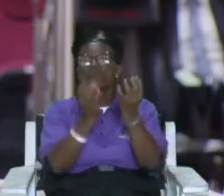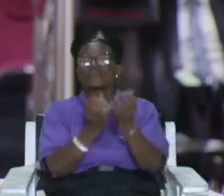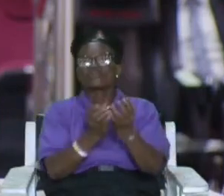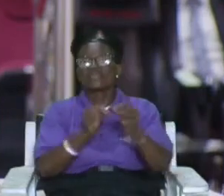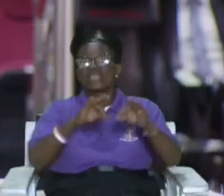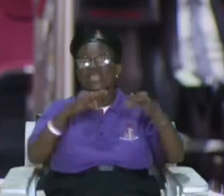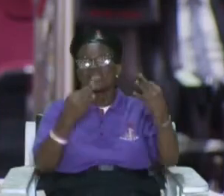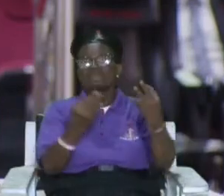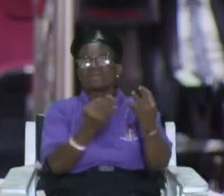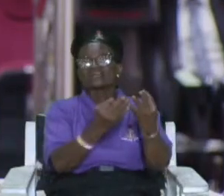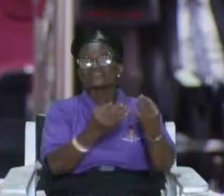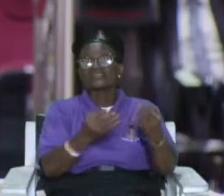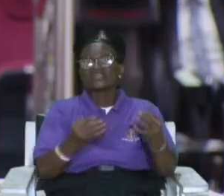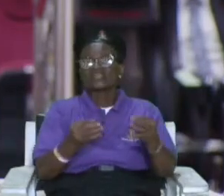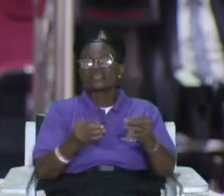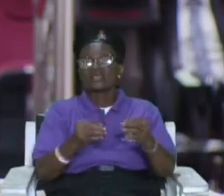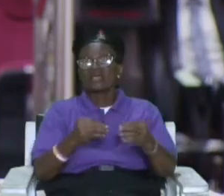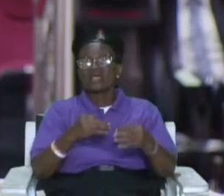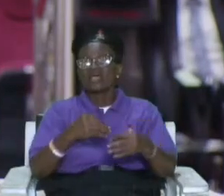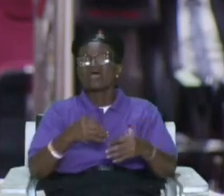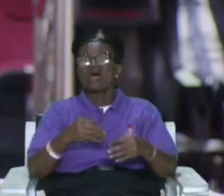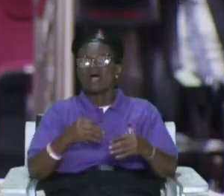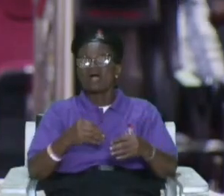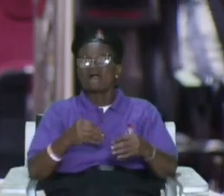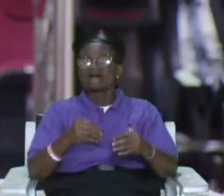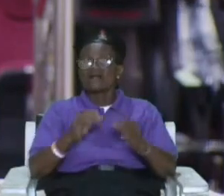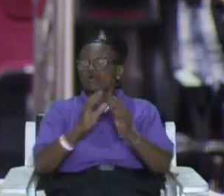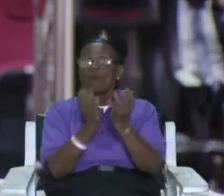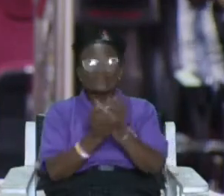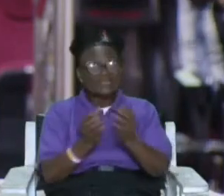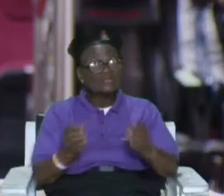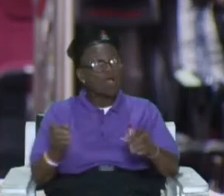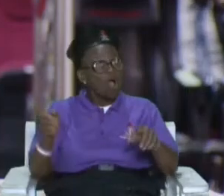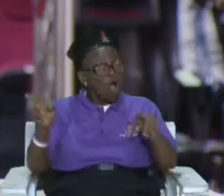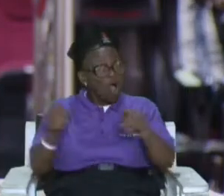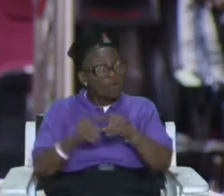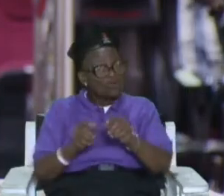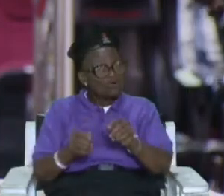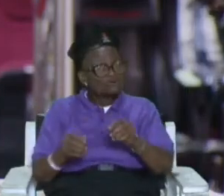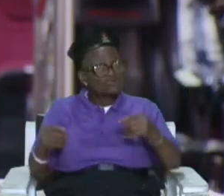almost directly opposite that grove.